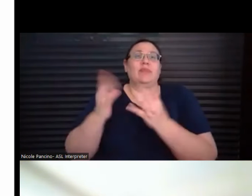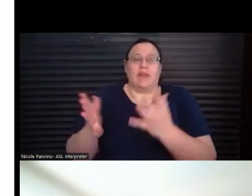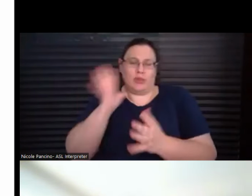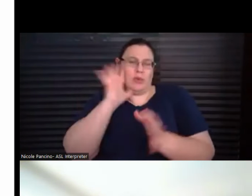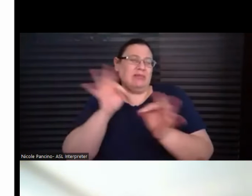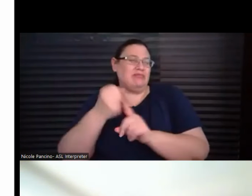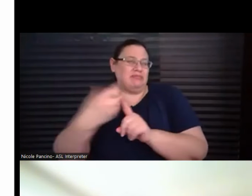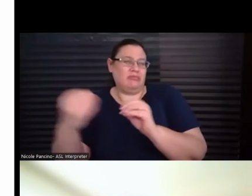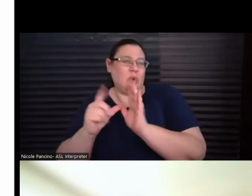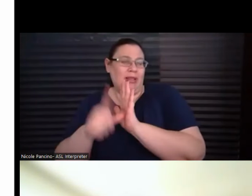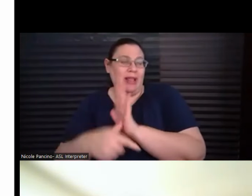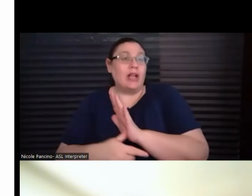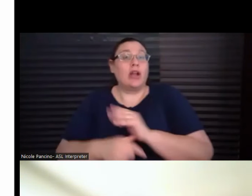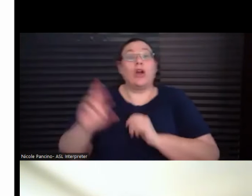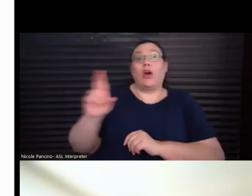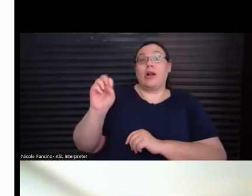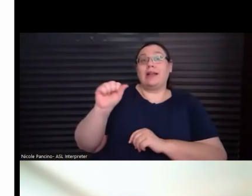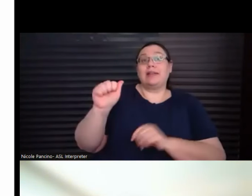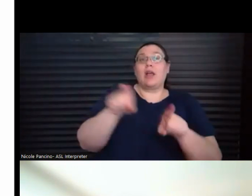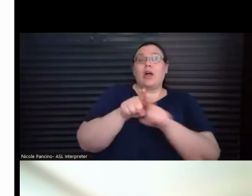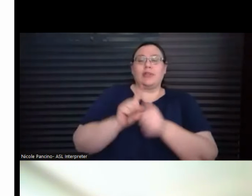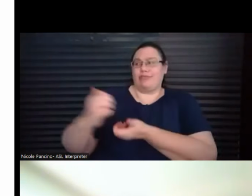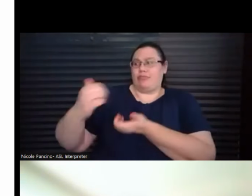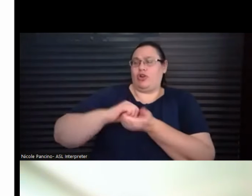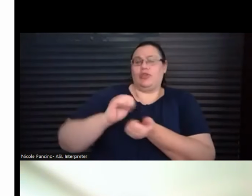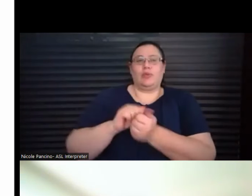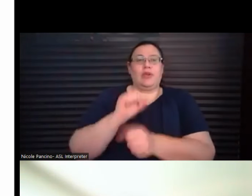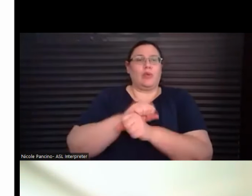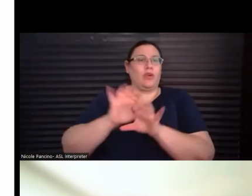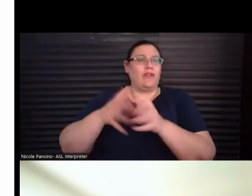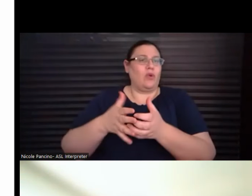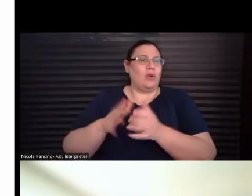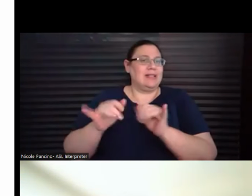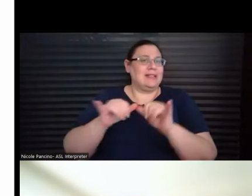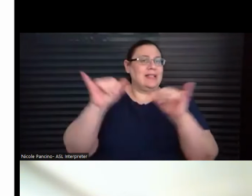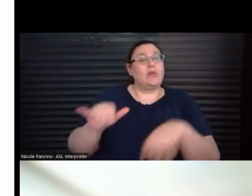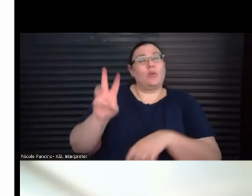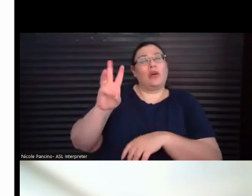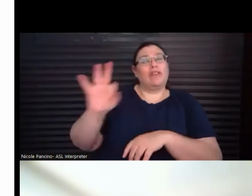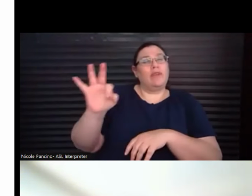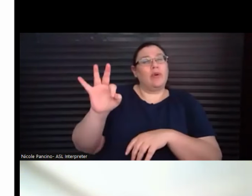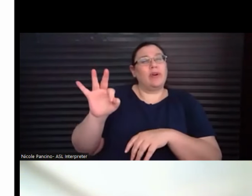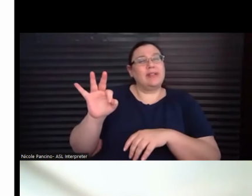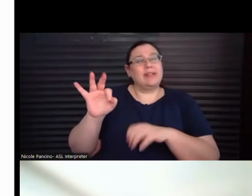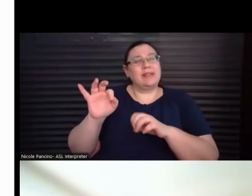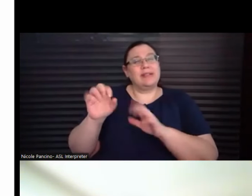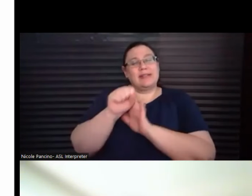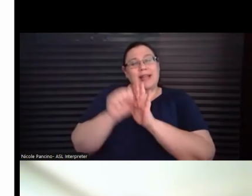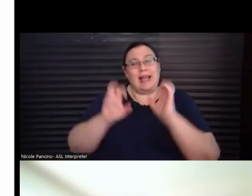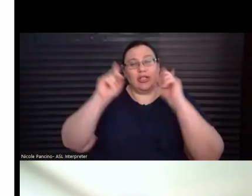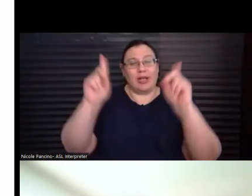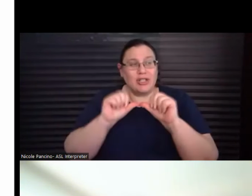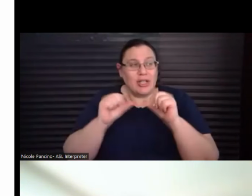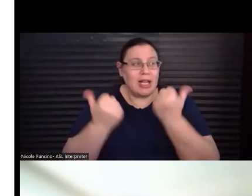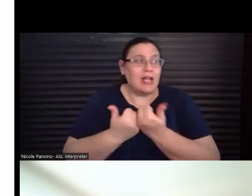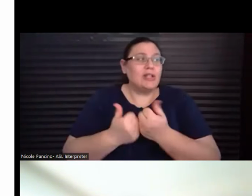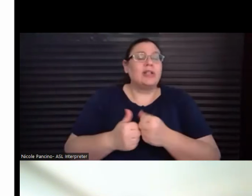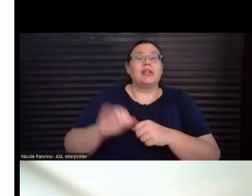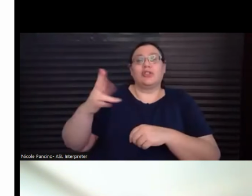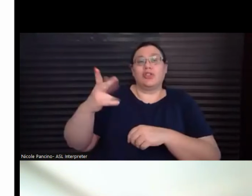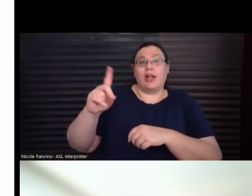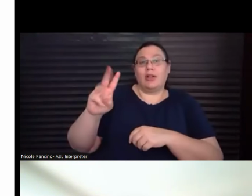And RSA also partners with the workforce system, the Workforce Investment Council, State Education Agency, the Child Welfare